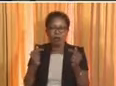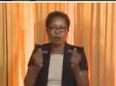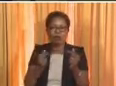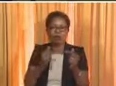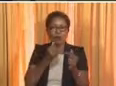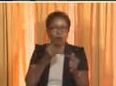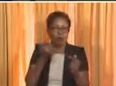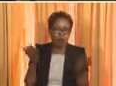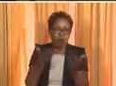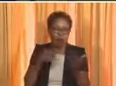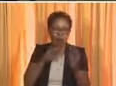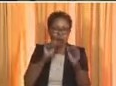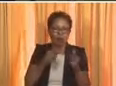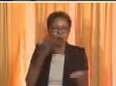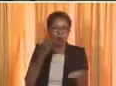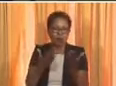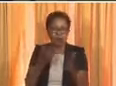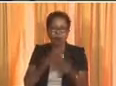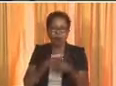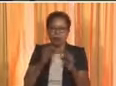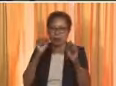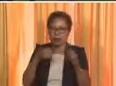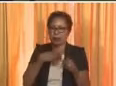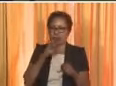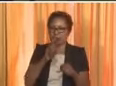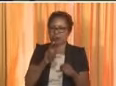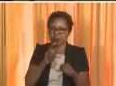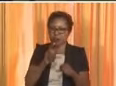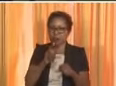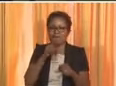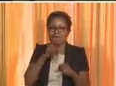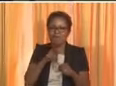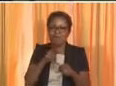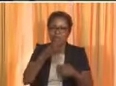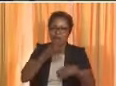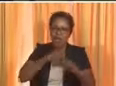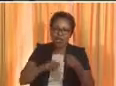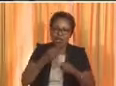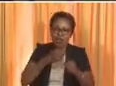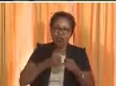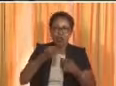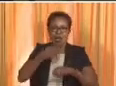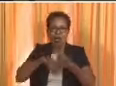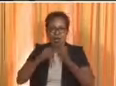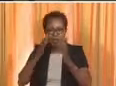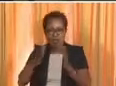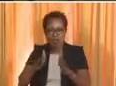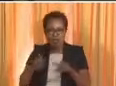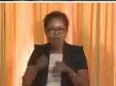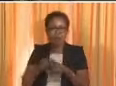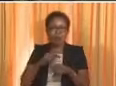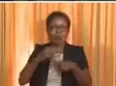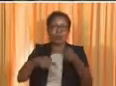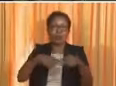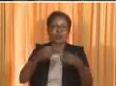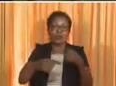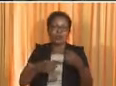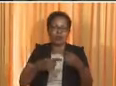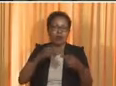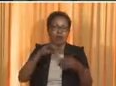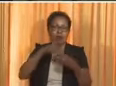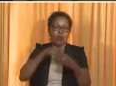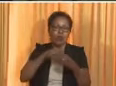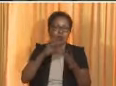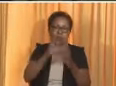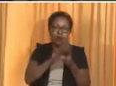measured. Instead, it would appear that the focus was on actions, actors, and processes which are not within the constitutional